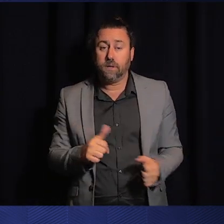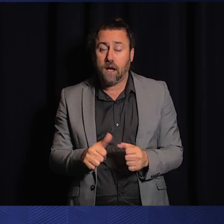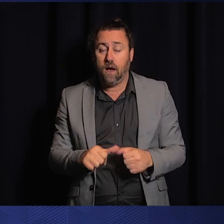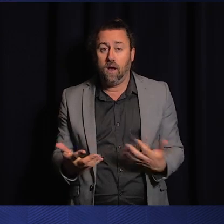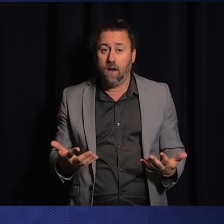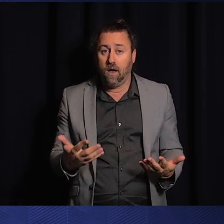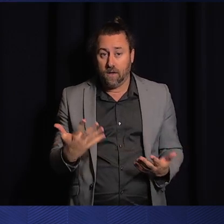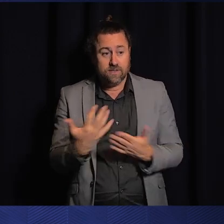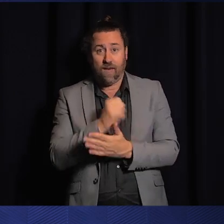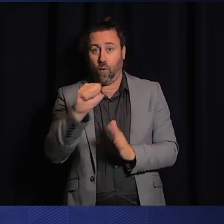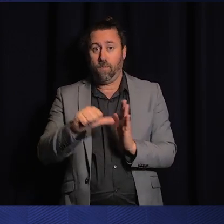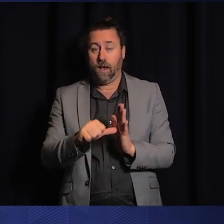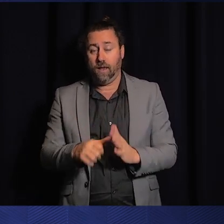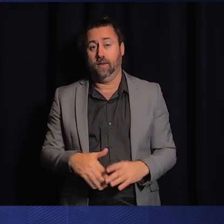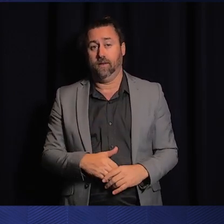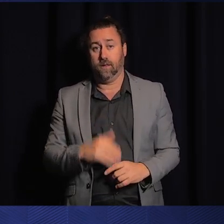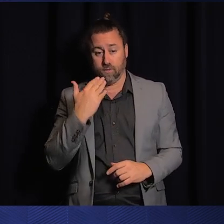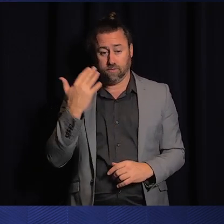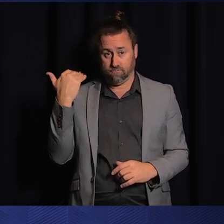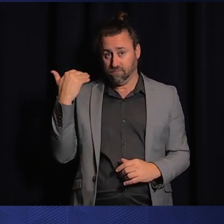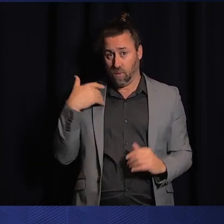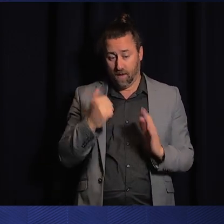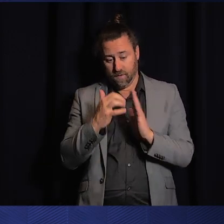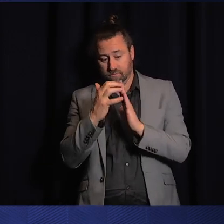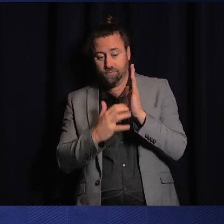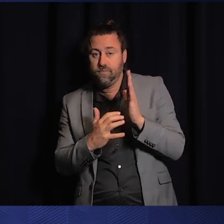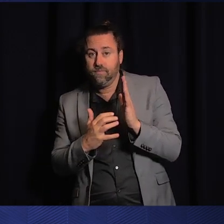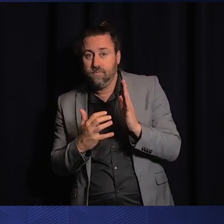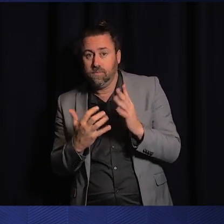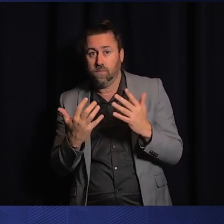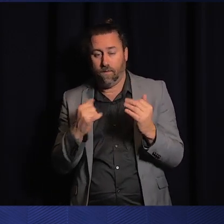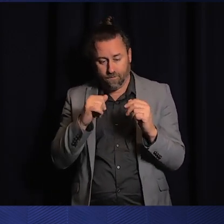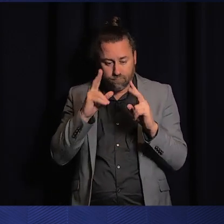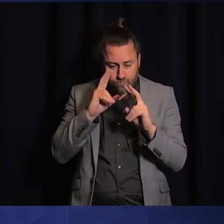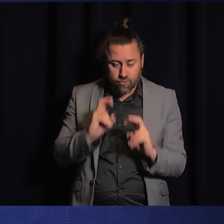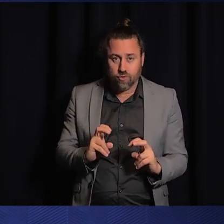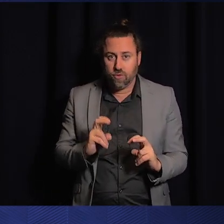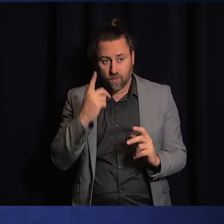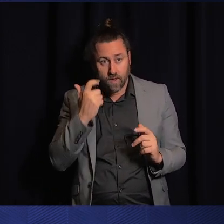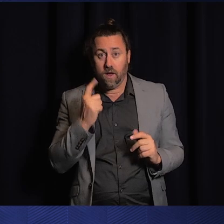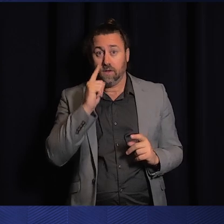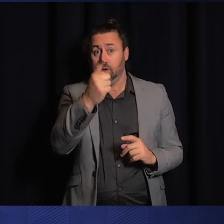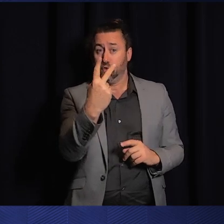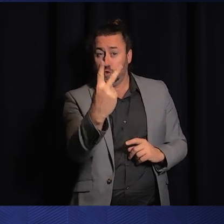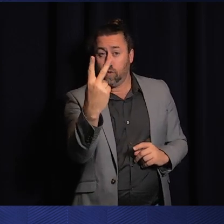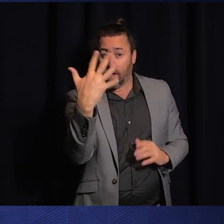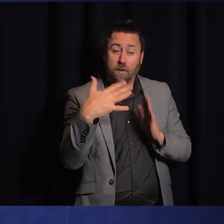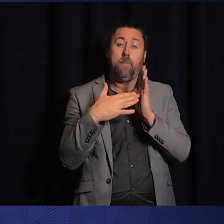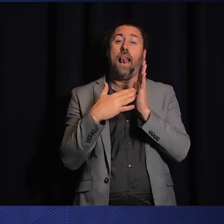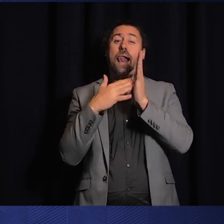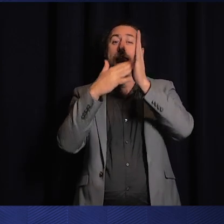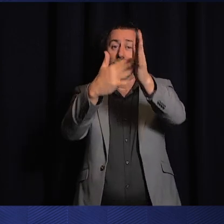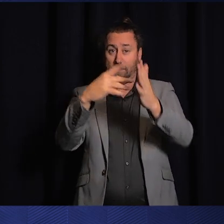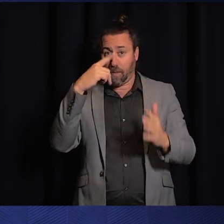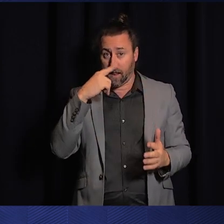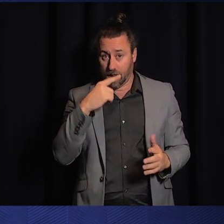launched and that I mentioned, a business case for prevention. Because given the scale of the phenomenon, I'll repeat, 225 million displacements over the